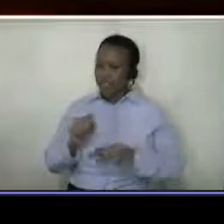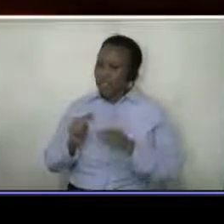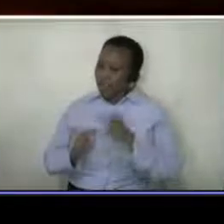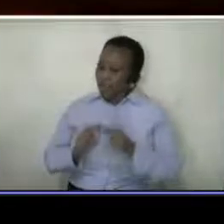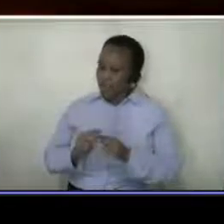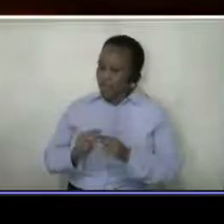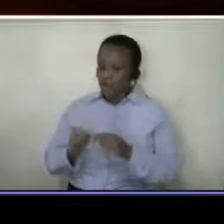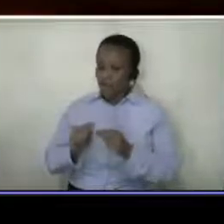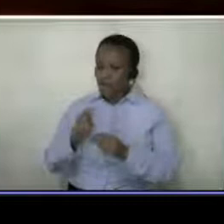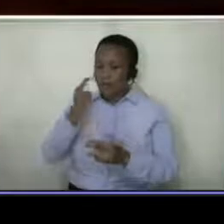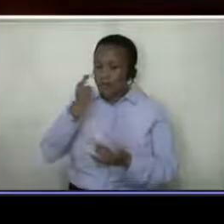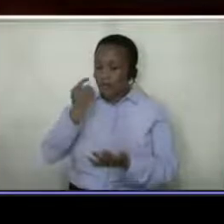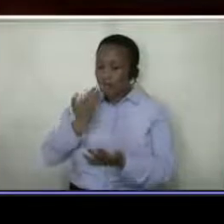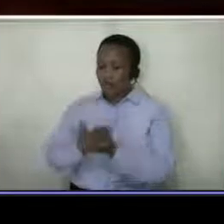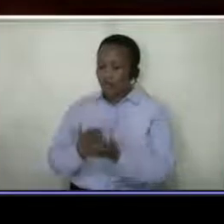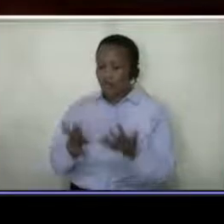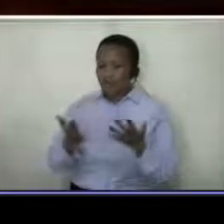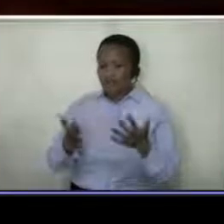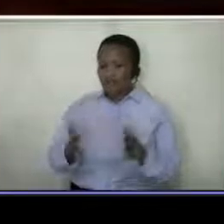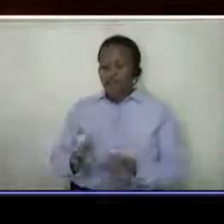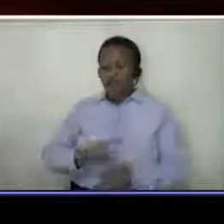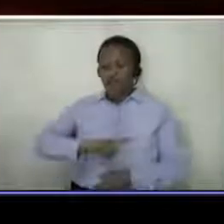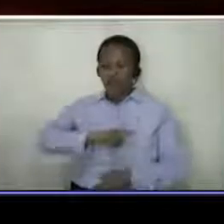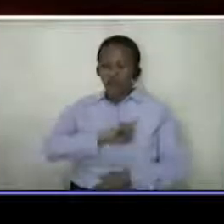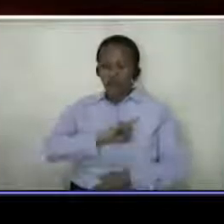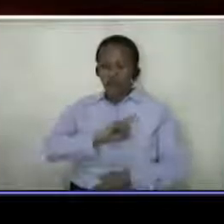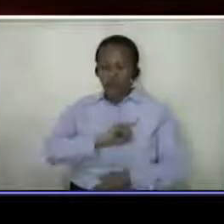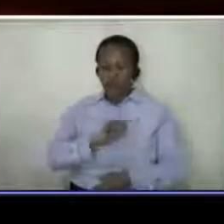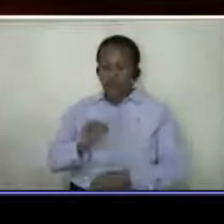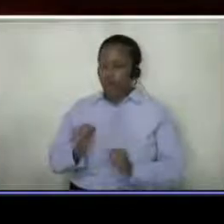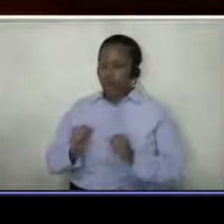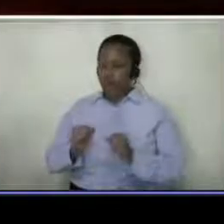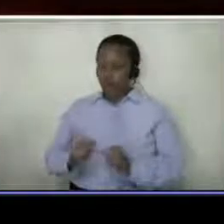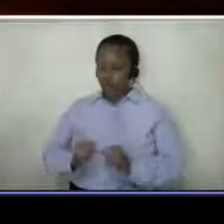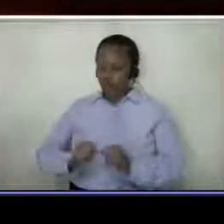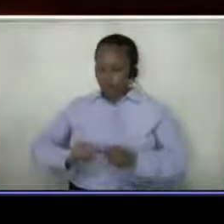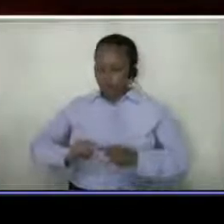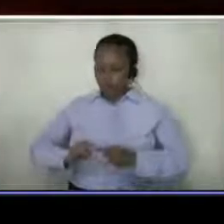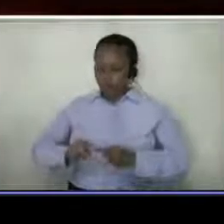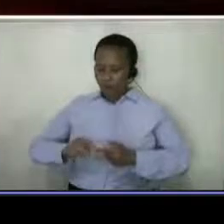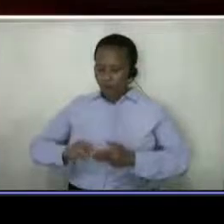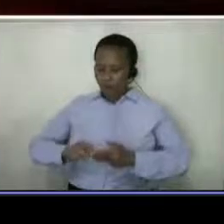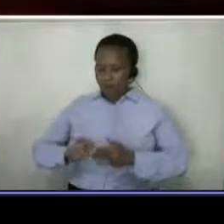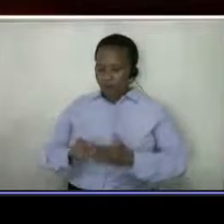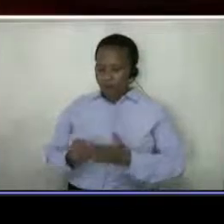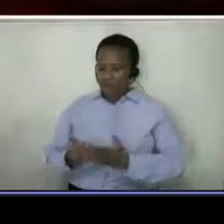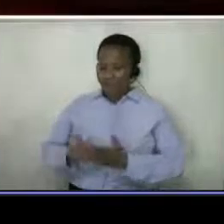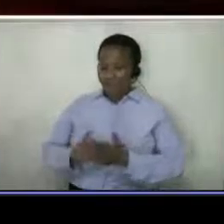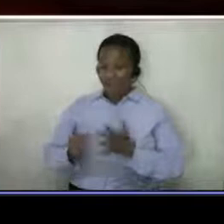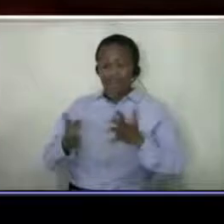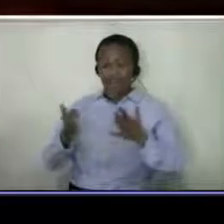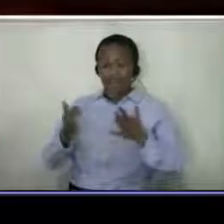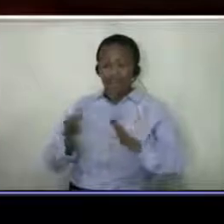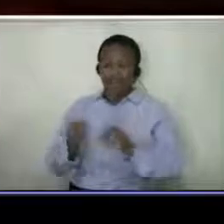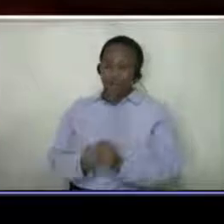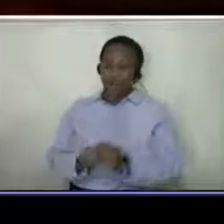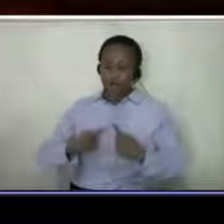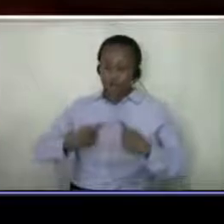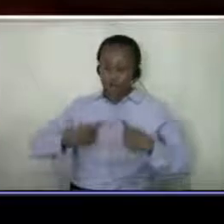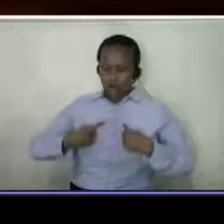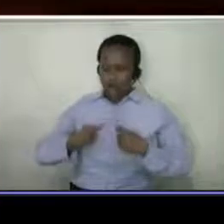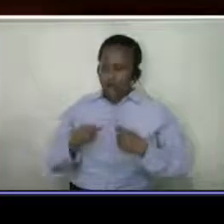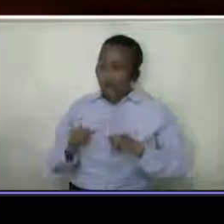again as the ruling party strongholds are being overturned. The citizens are tired of hollow